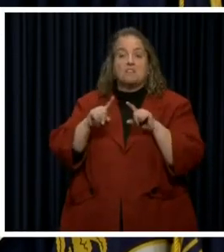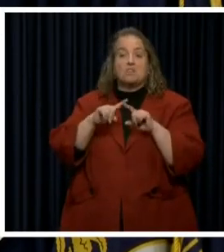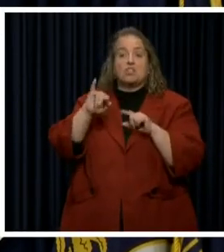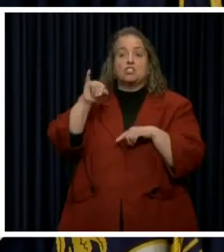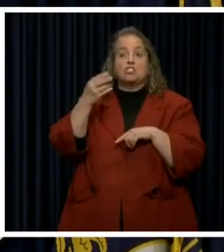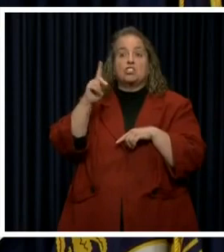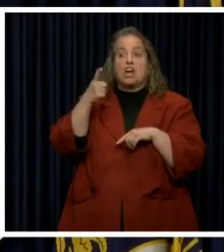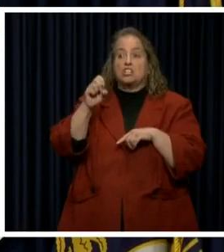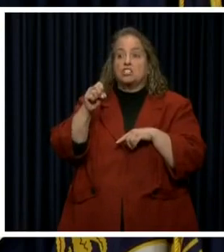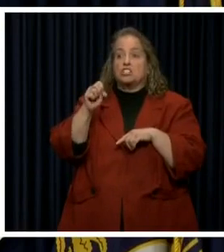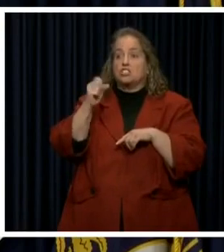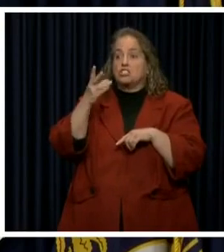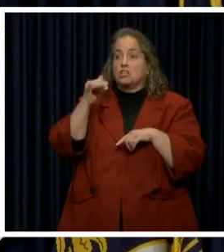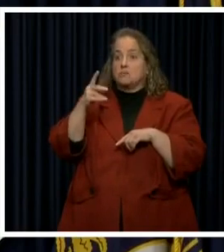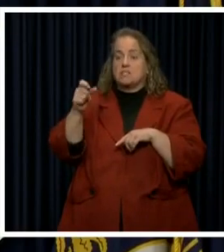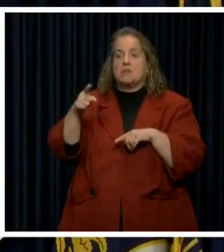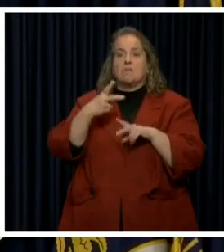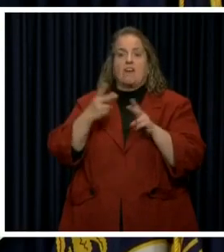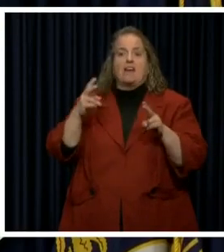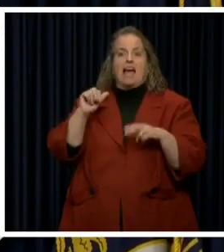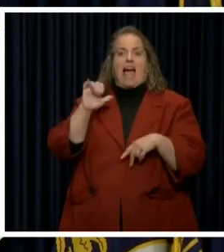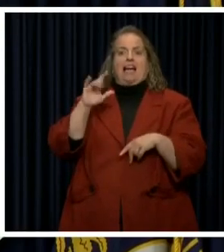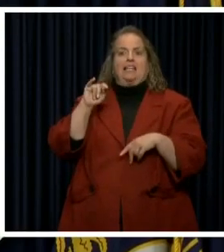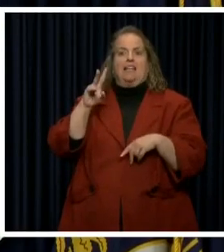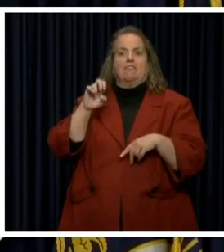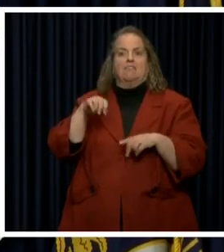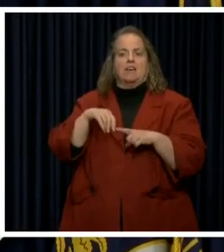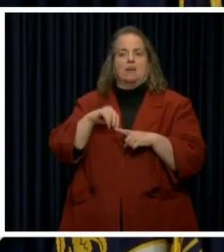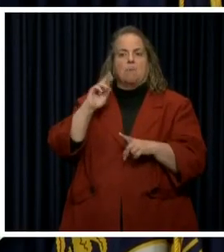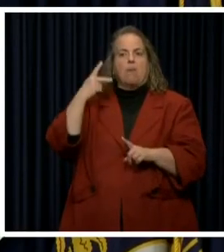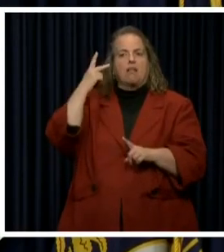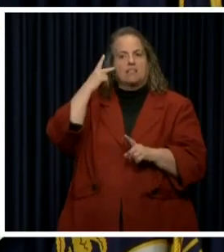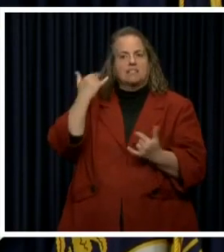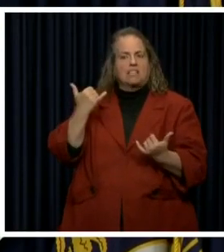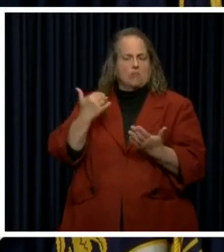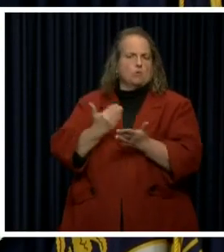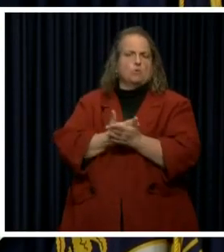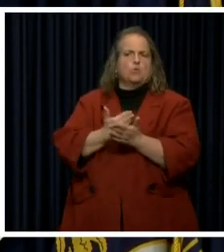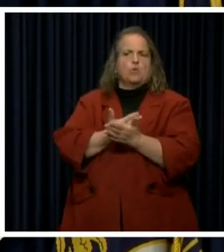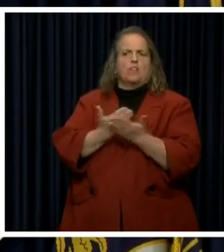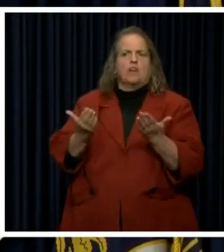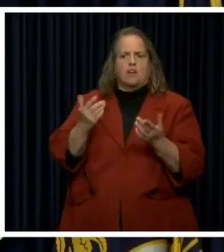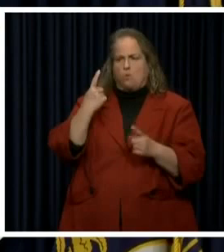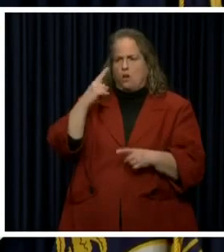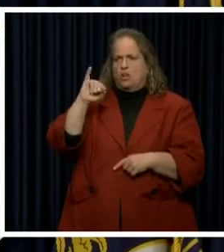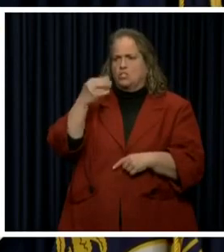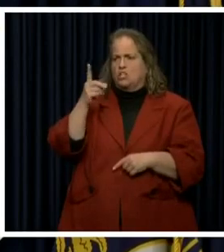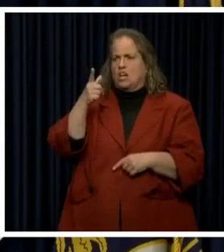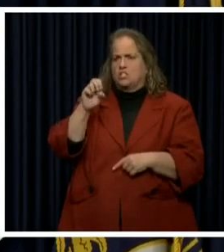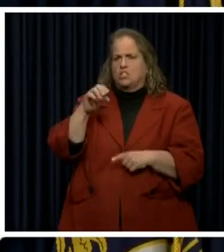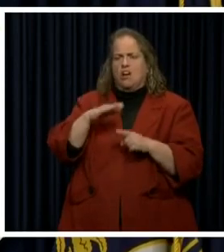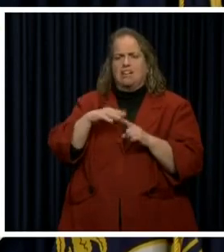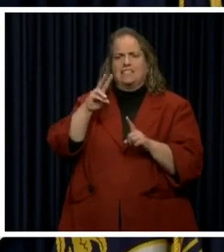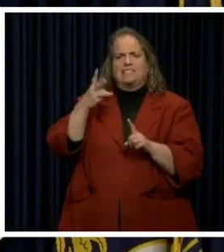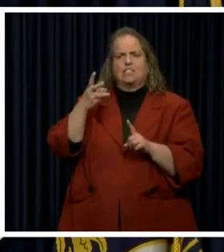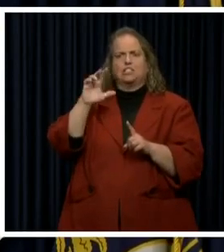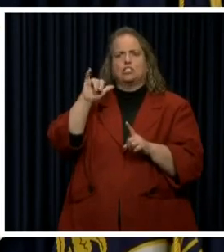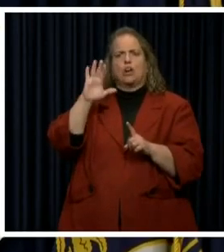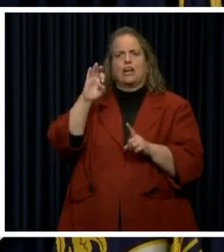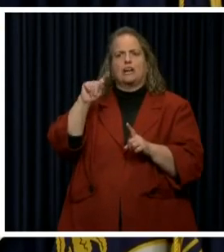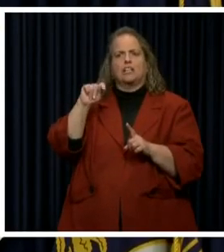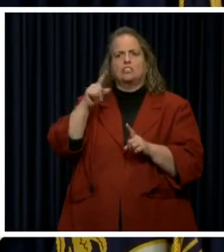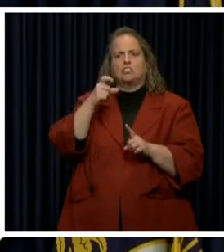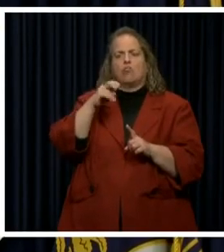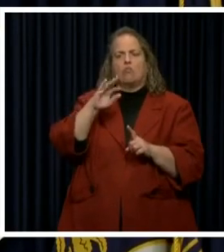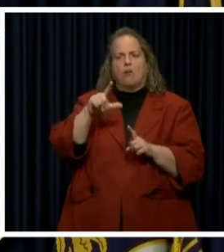have been active in politics. That's kind of a new thing we see. One of the judges on our Sixth Circuit panel had been general counsel to the Republican Party